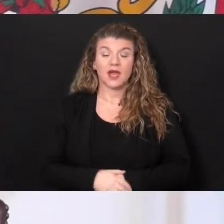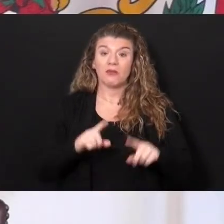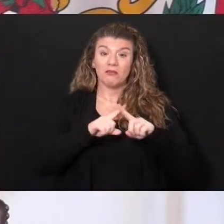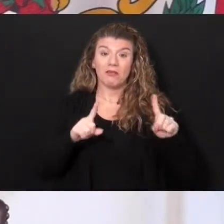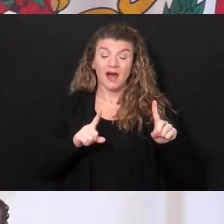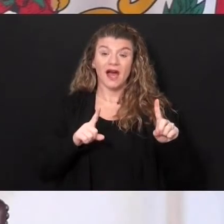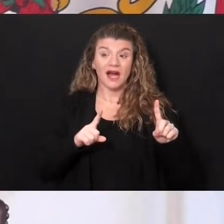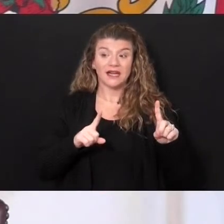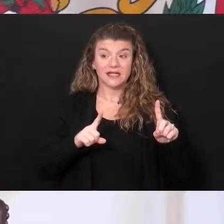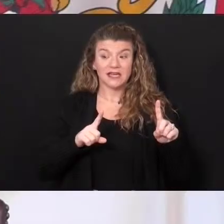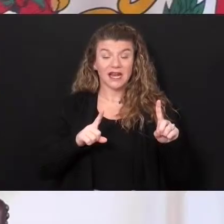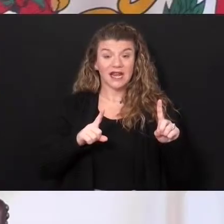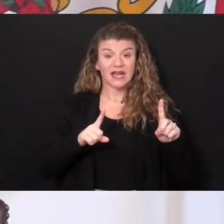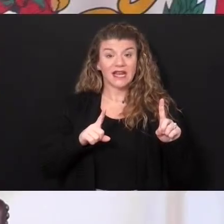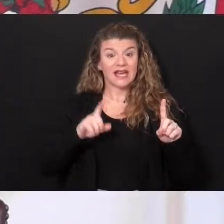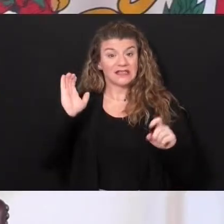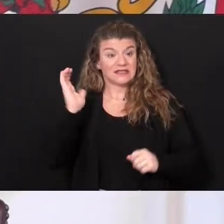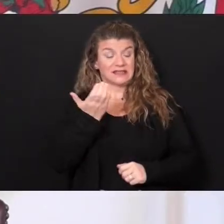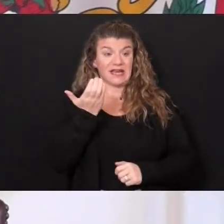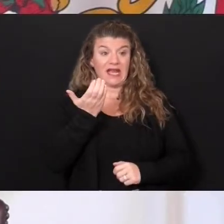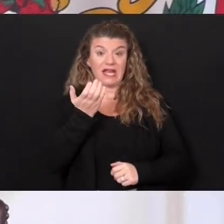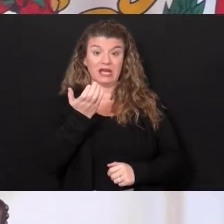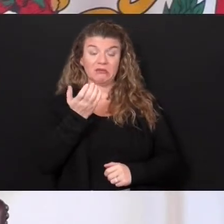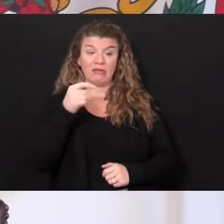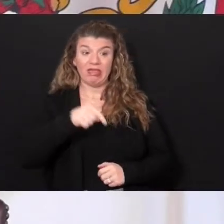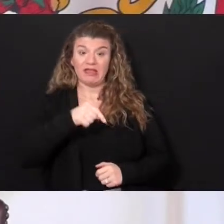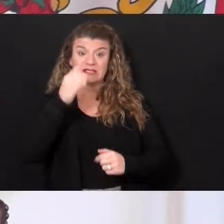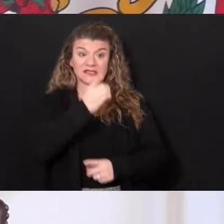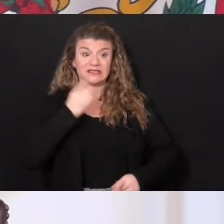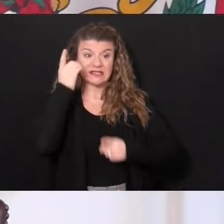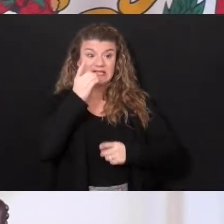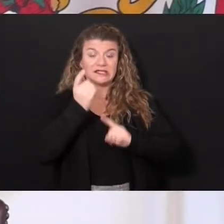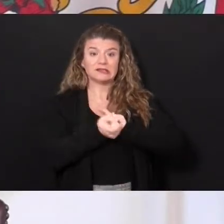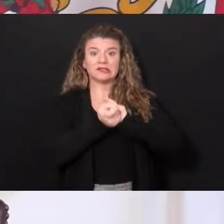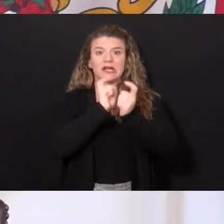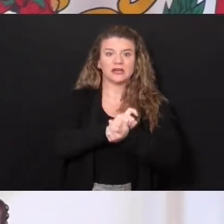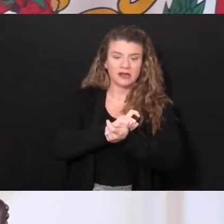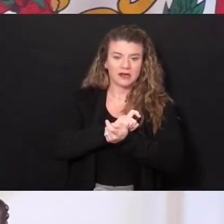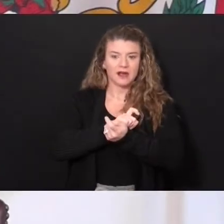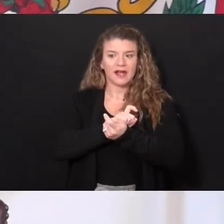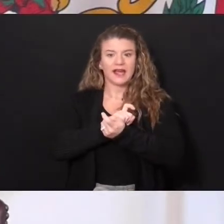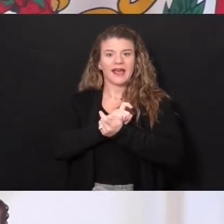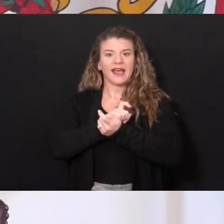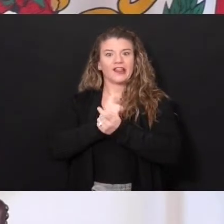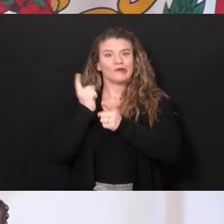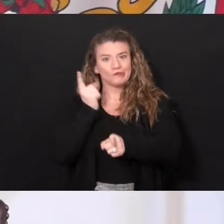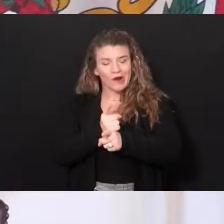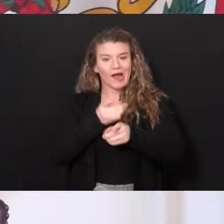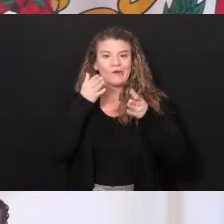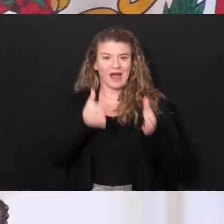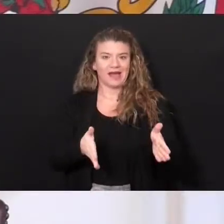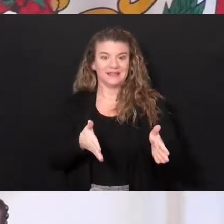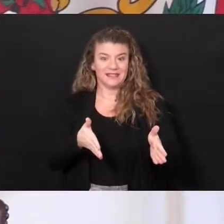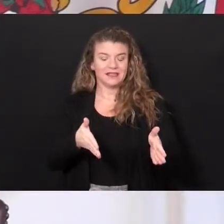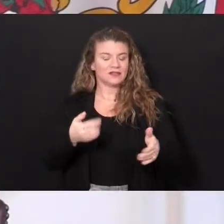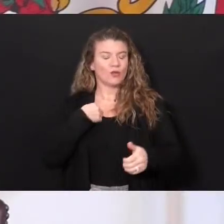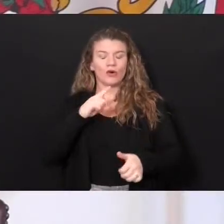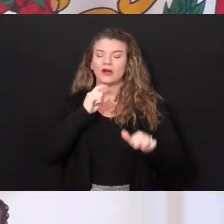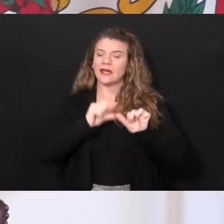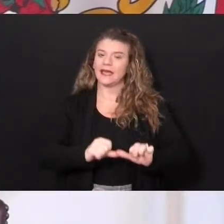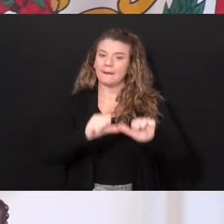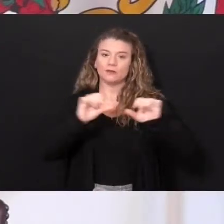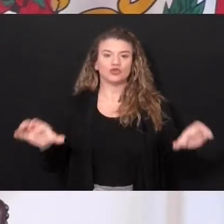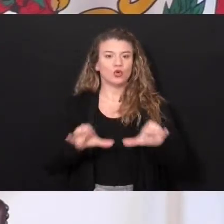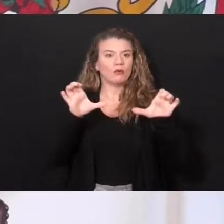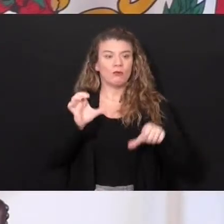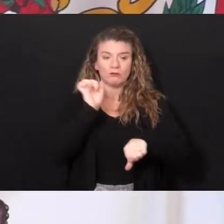goodness this thing at least appears that it is really turning our way. So we're just going to keep doing the good